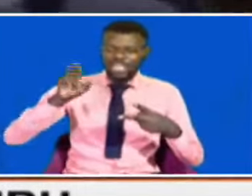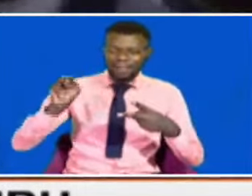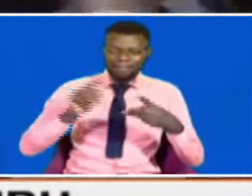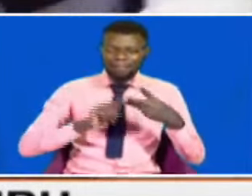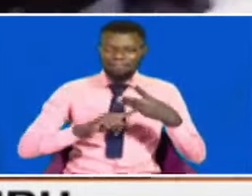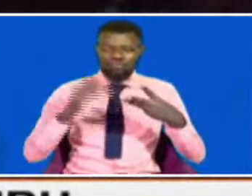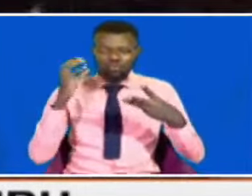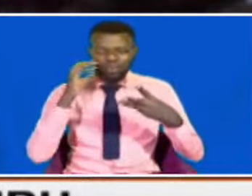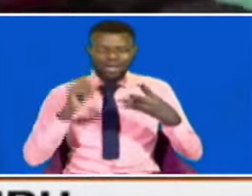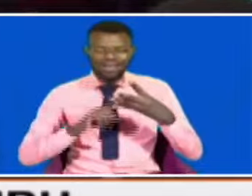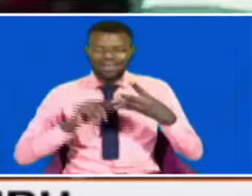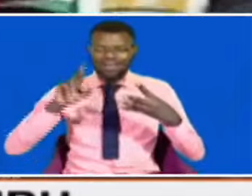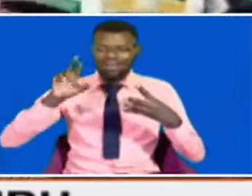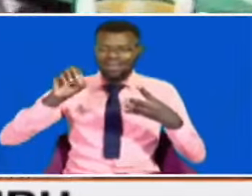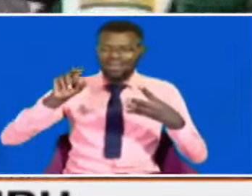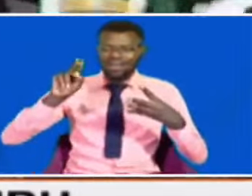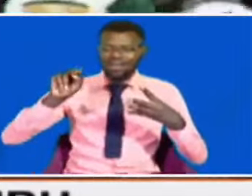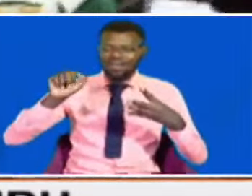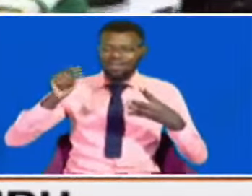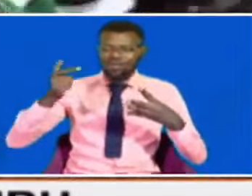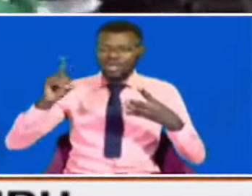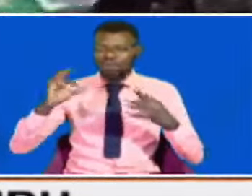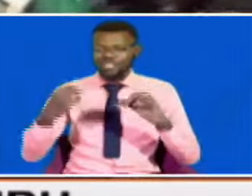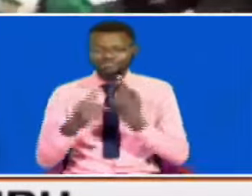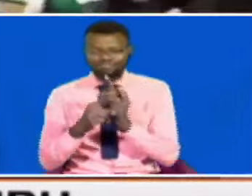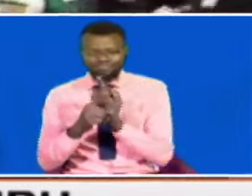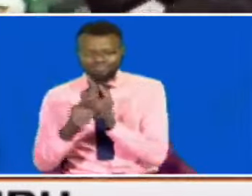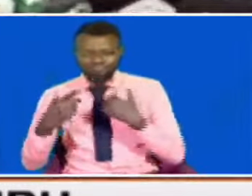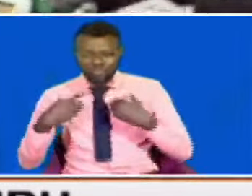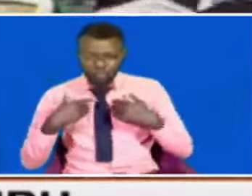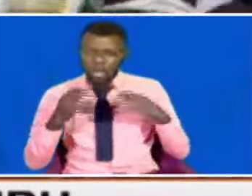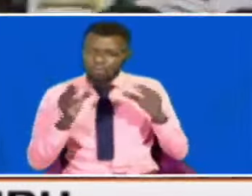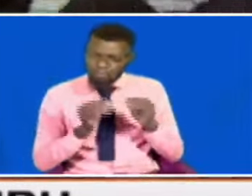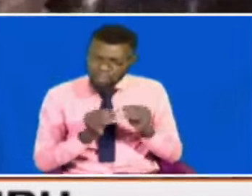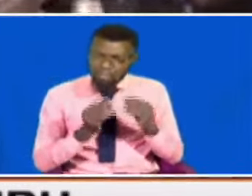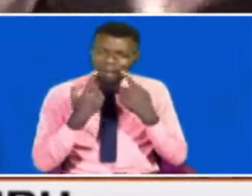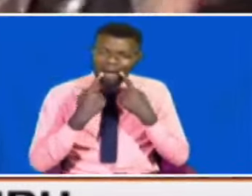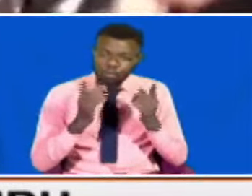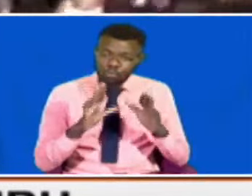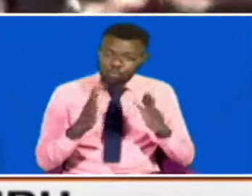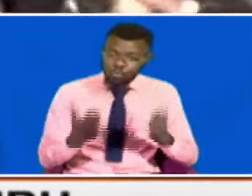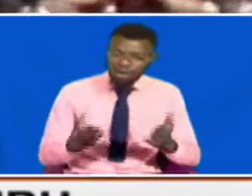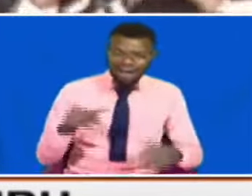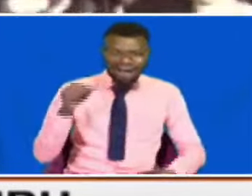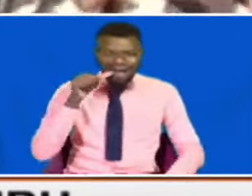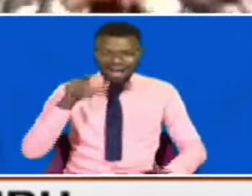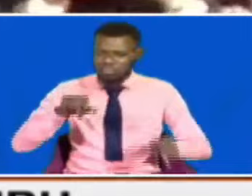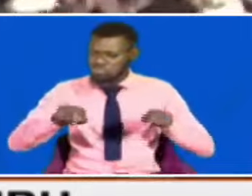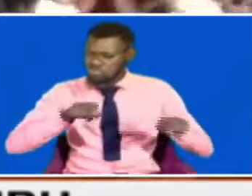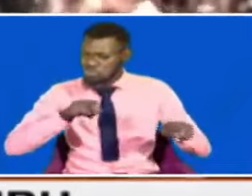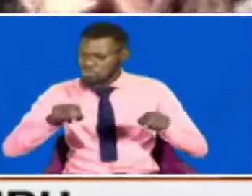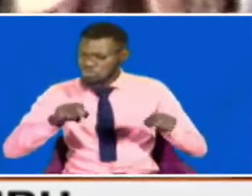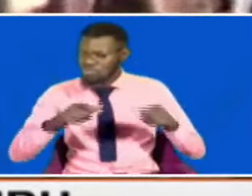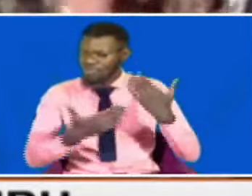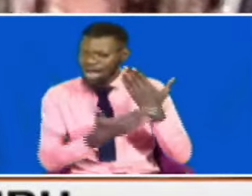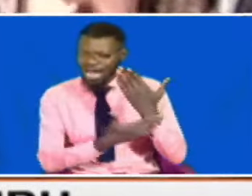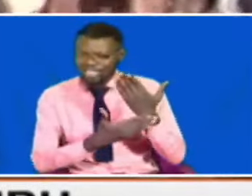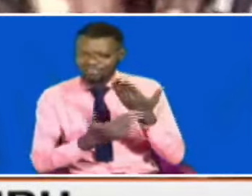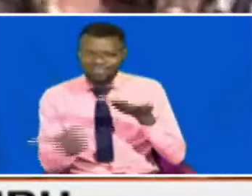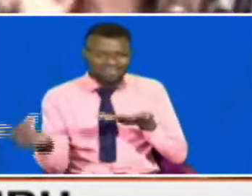Mboya, Ronald Ngala and others met and made a declaration to end the British rule in the country.